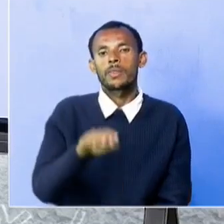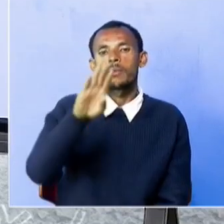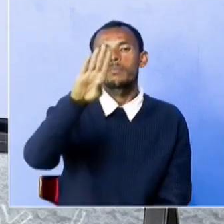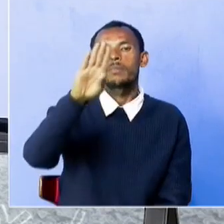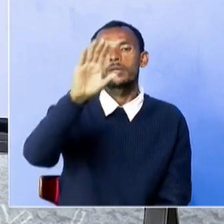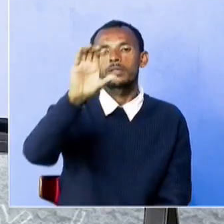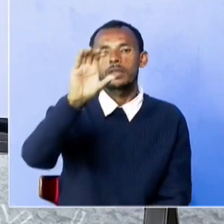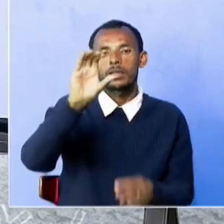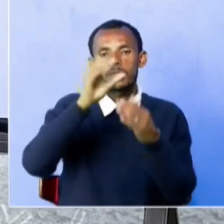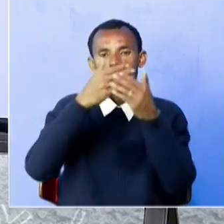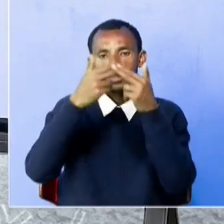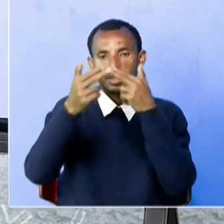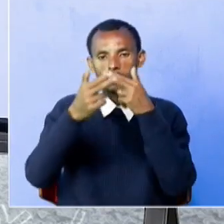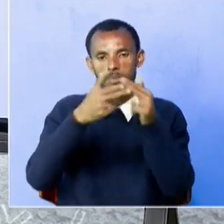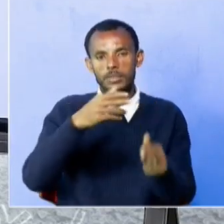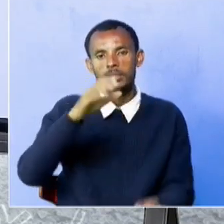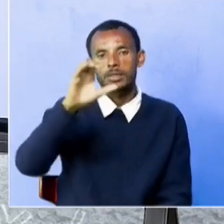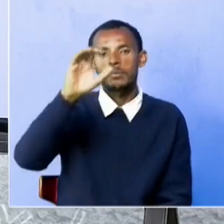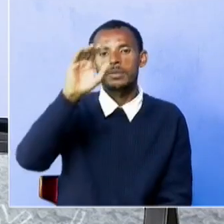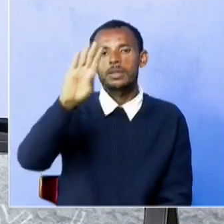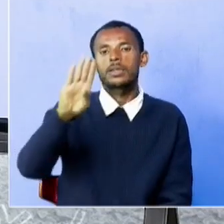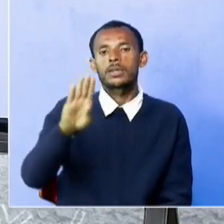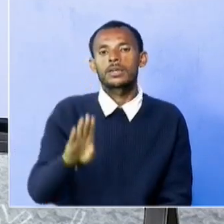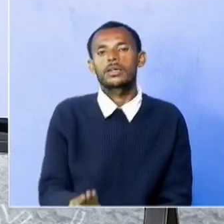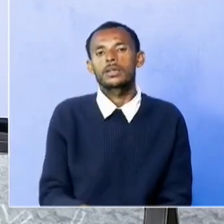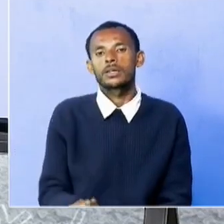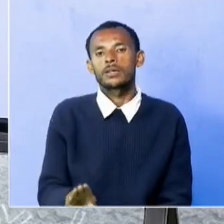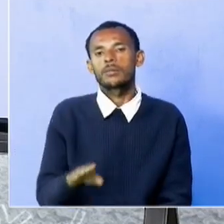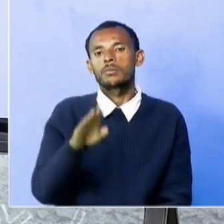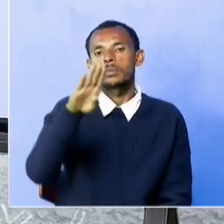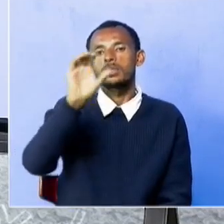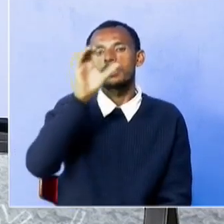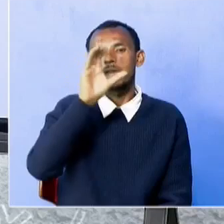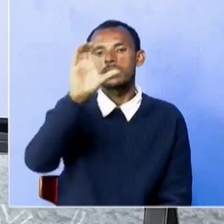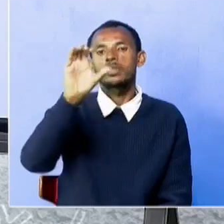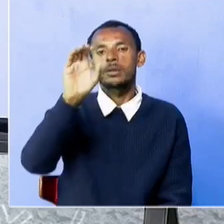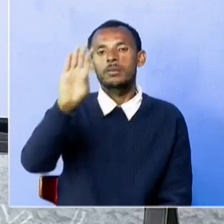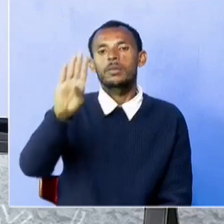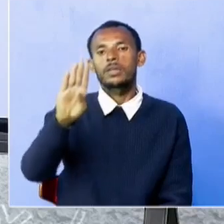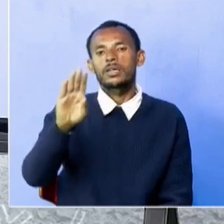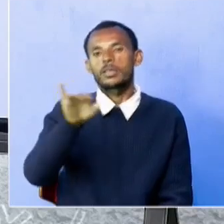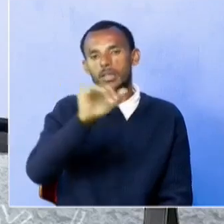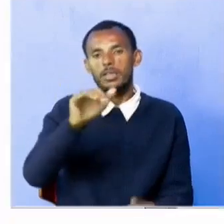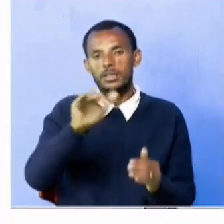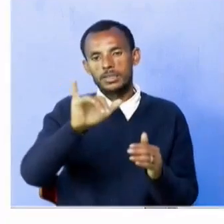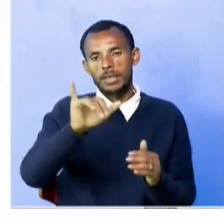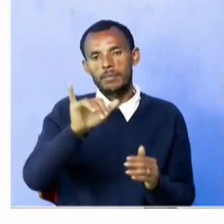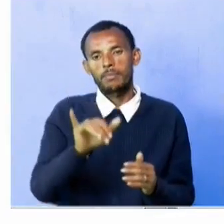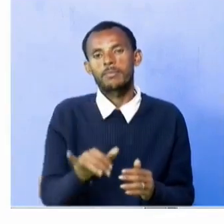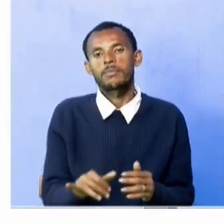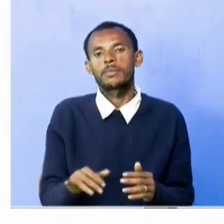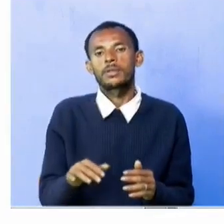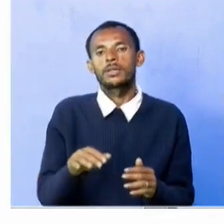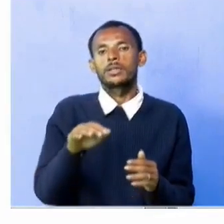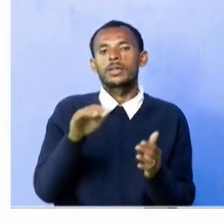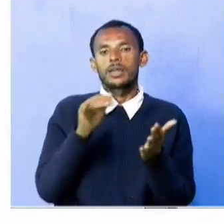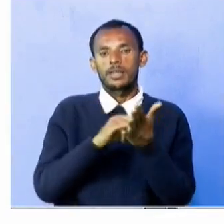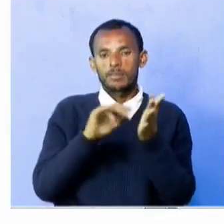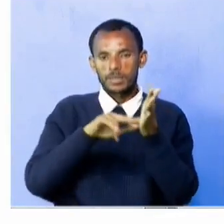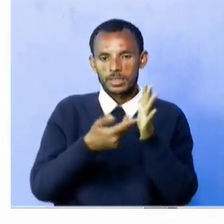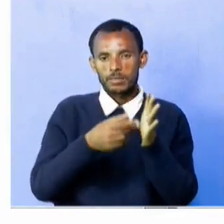BC times CB. Okay, CB and BC are the same. So BC times BC is BC